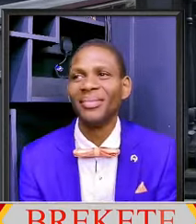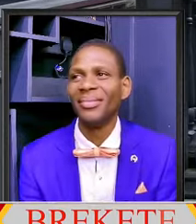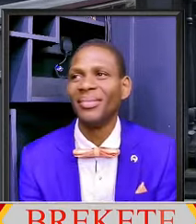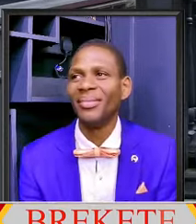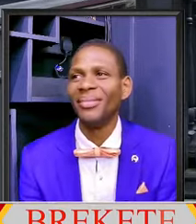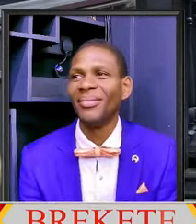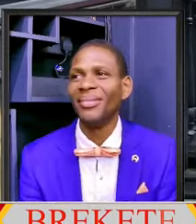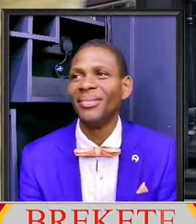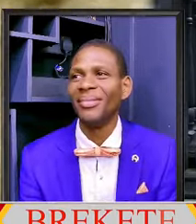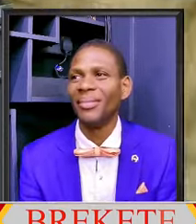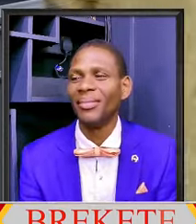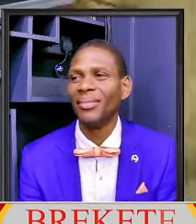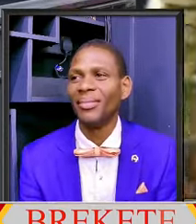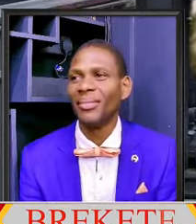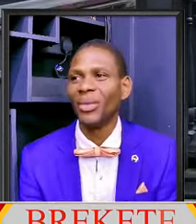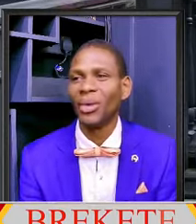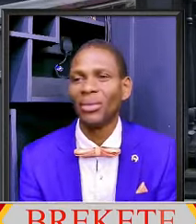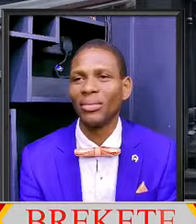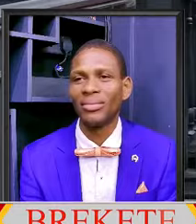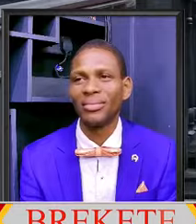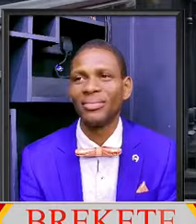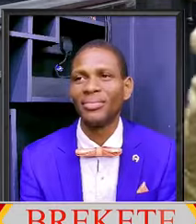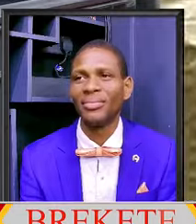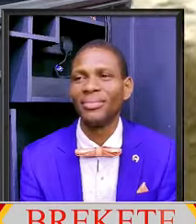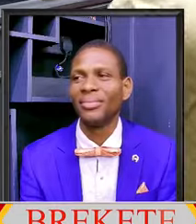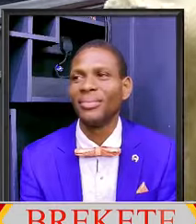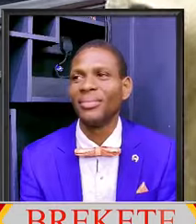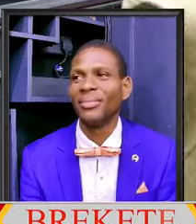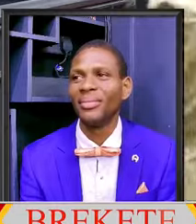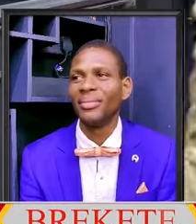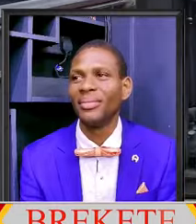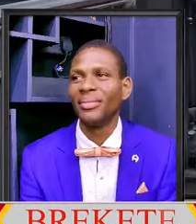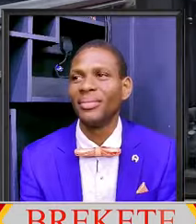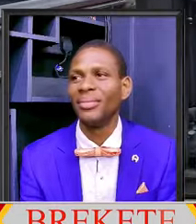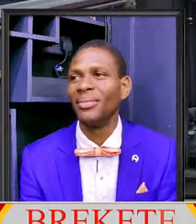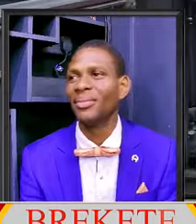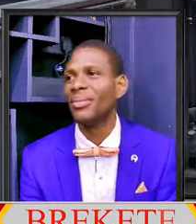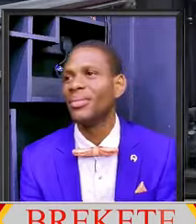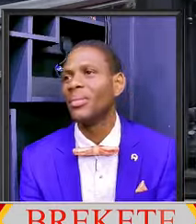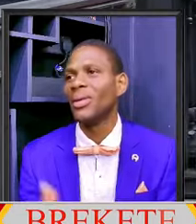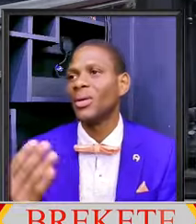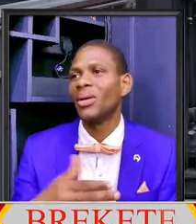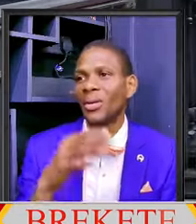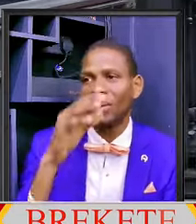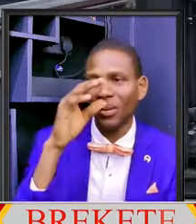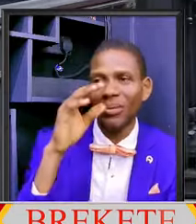MashaAllah. The mic, sir. Yeah. Welcome, ma.